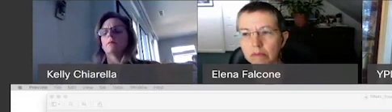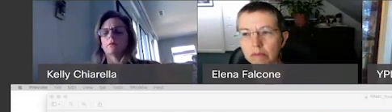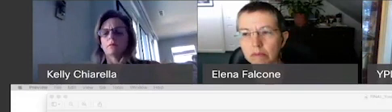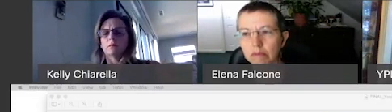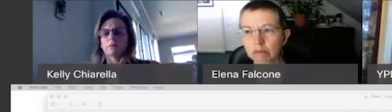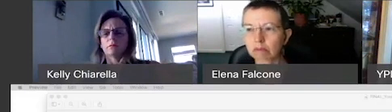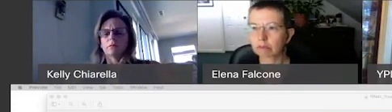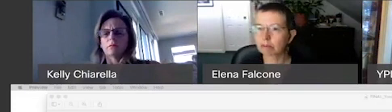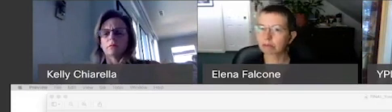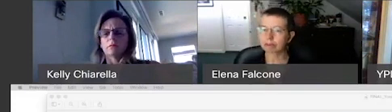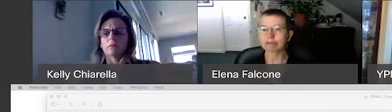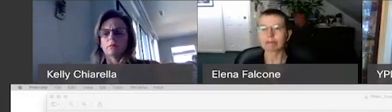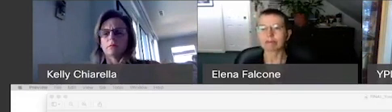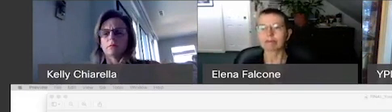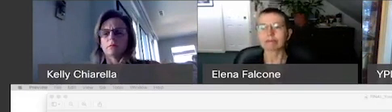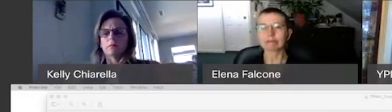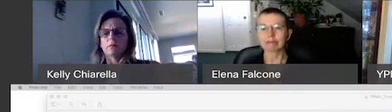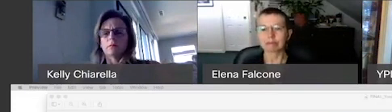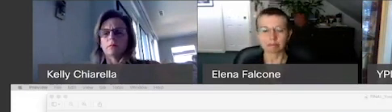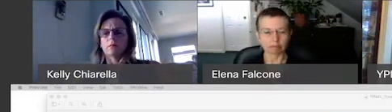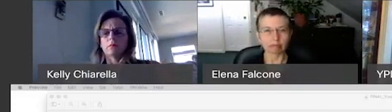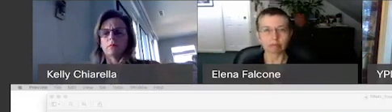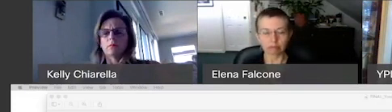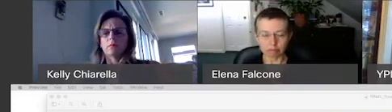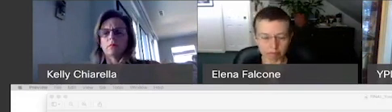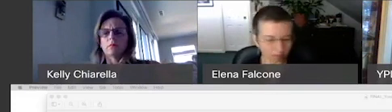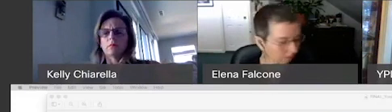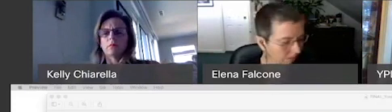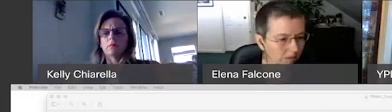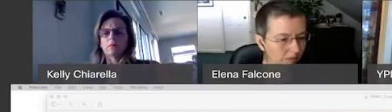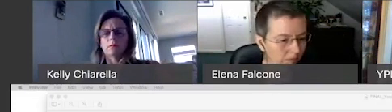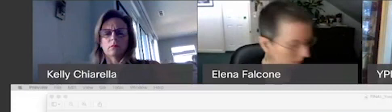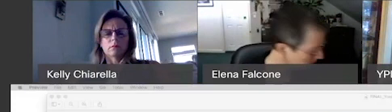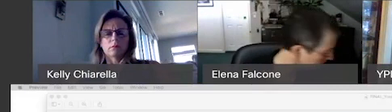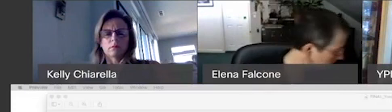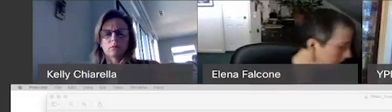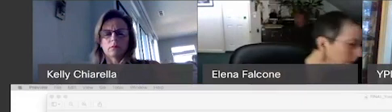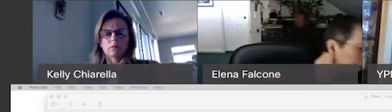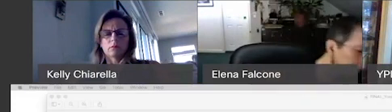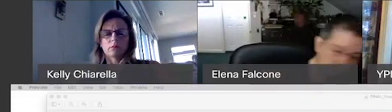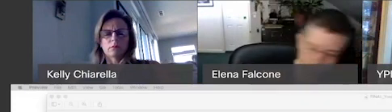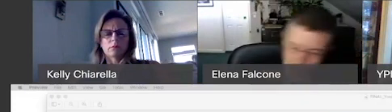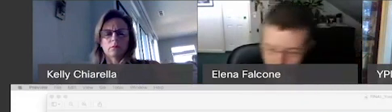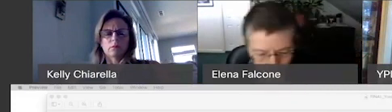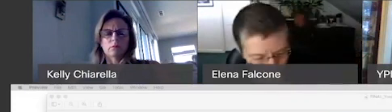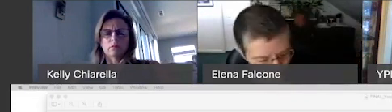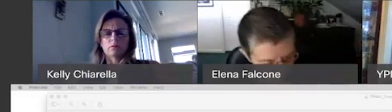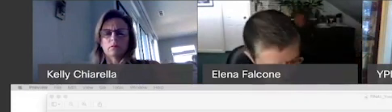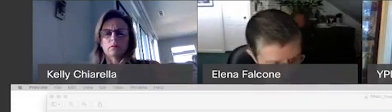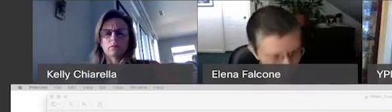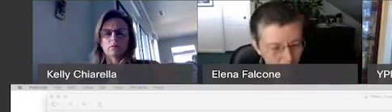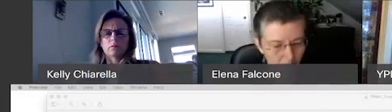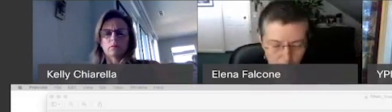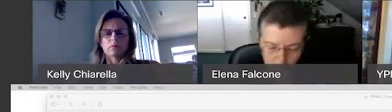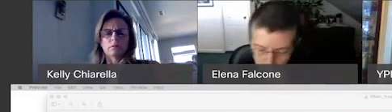to go to the bank or go to Western Union and wire the money. They stopped doing that largely because the banks and Western Unions have